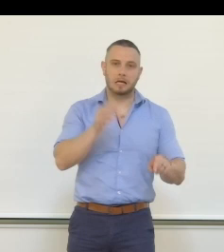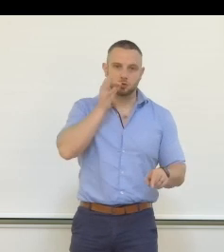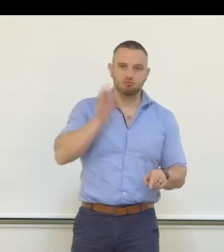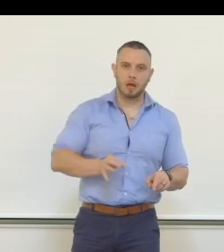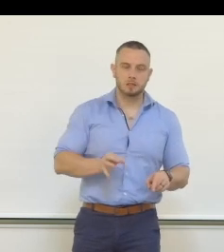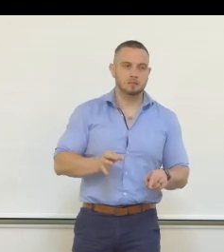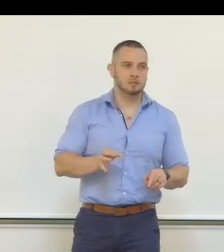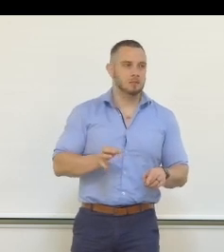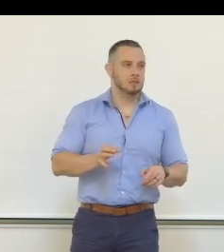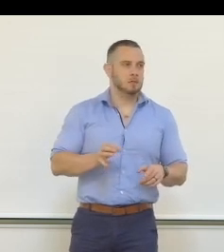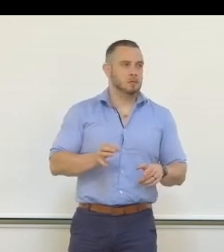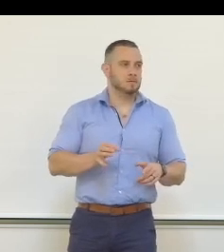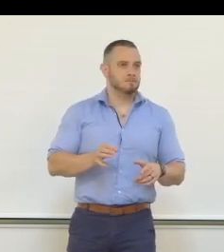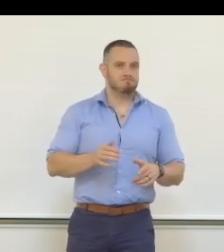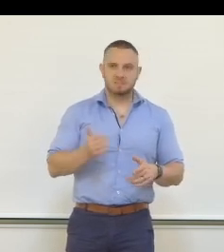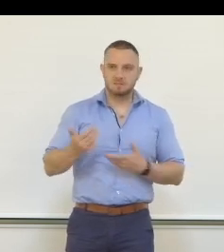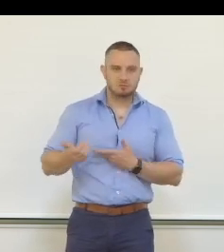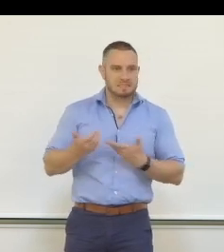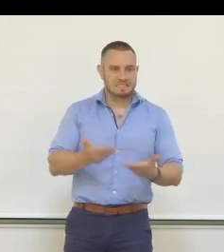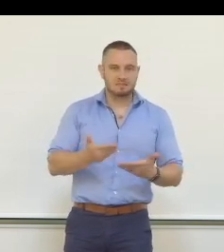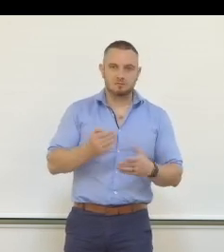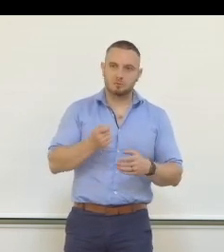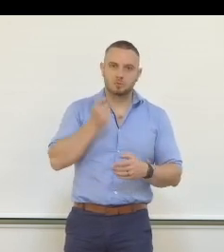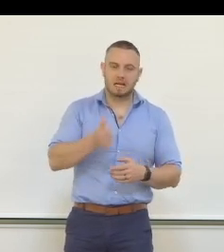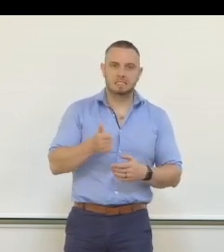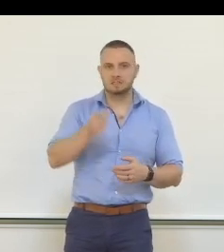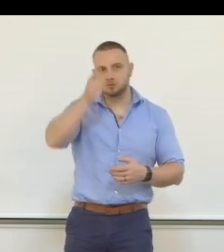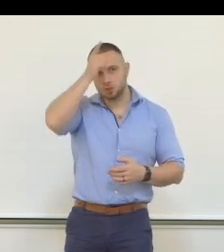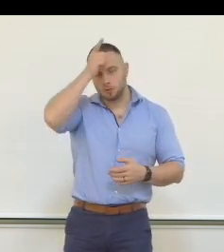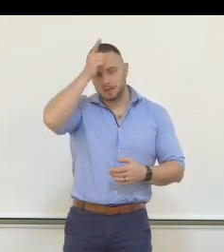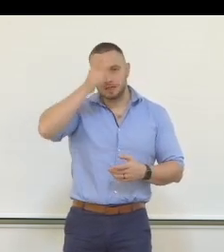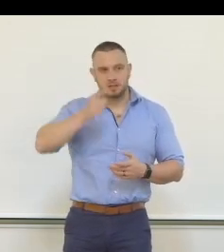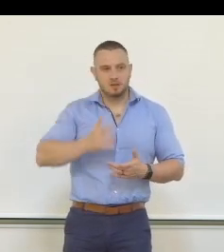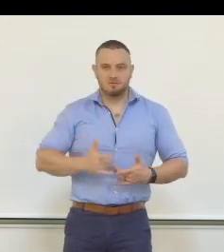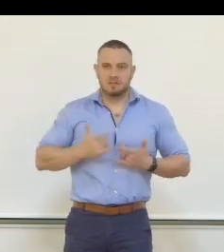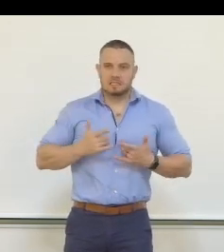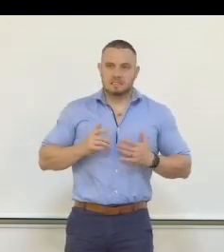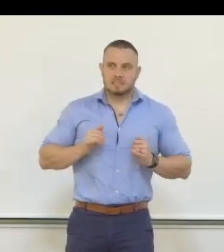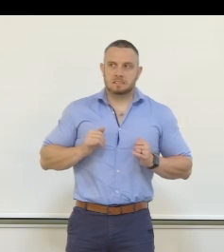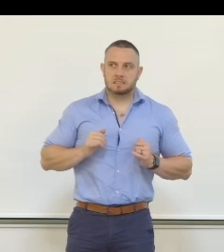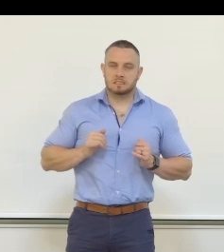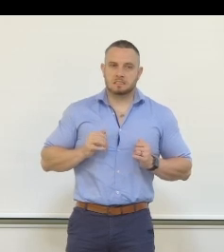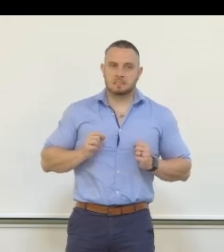deliver gas to Germany anymore, so there was a hint of